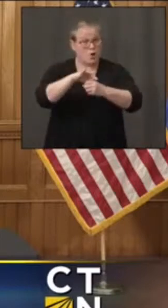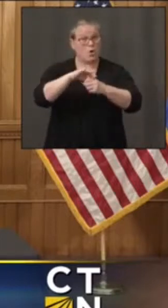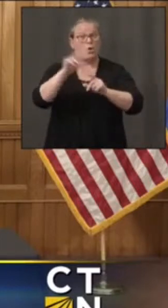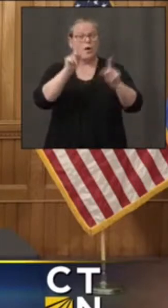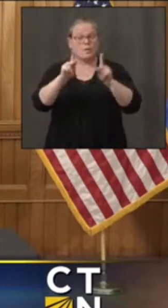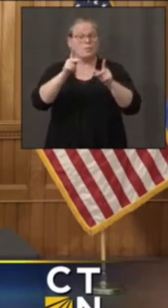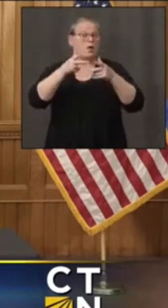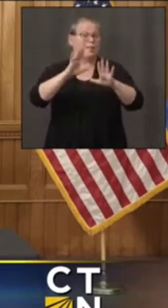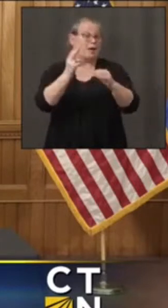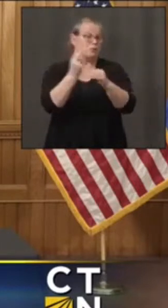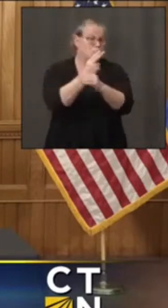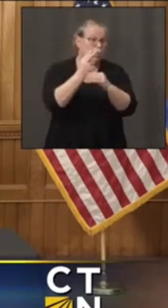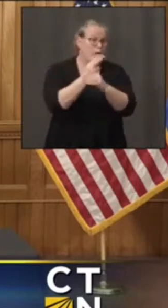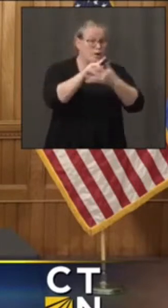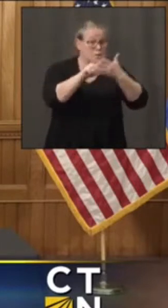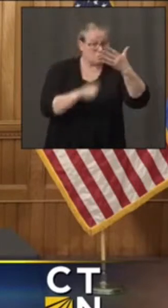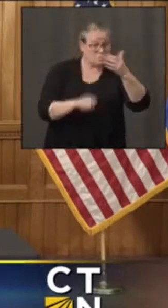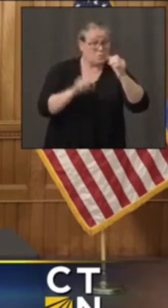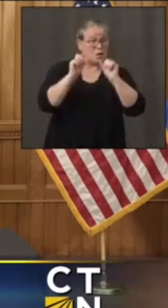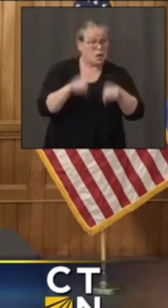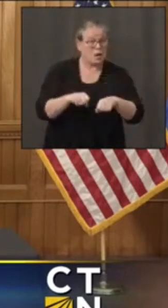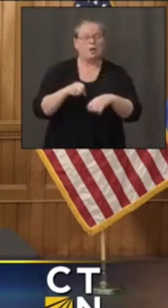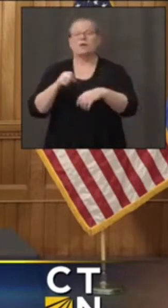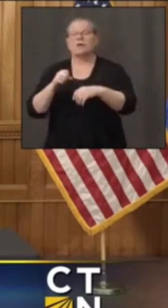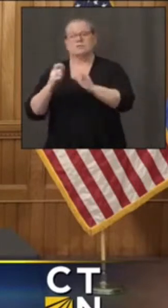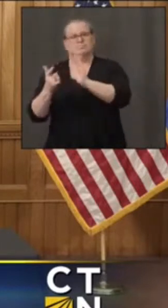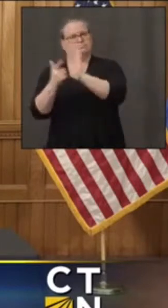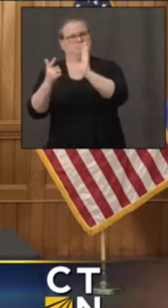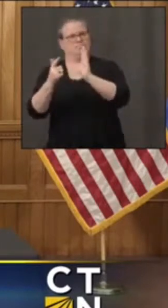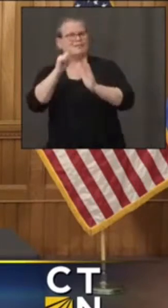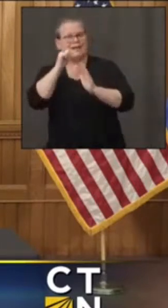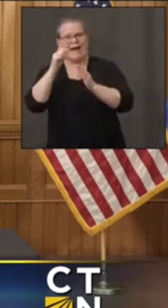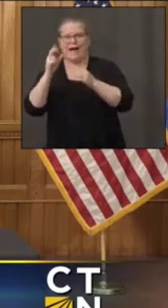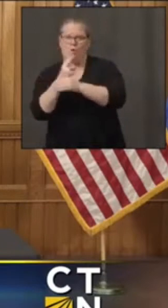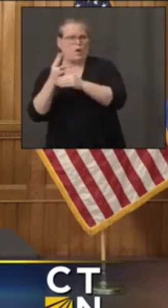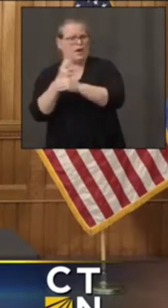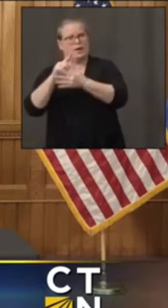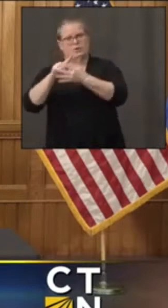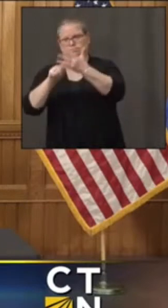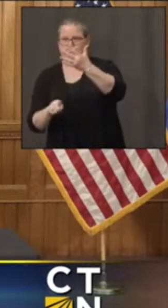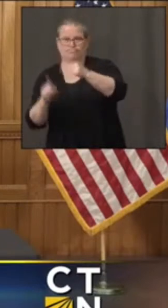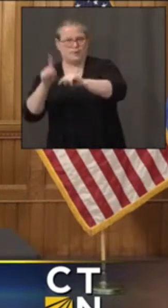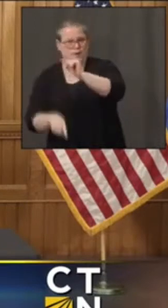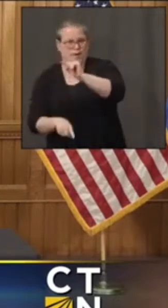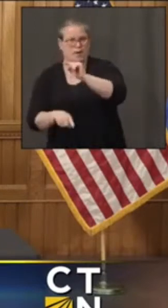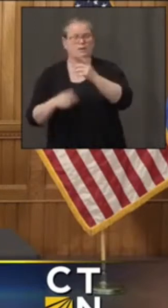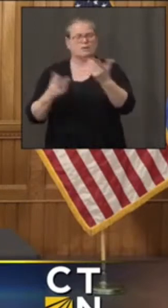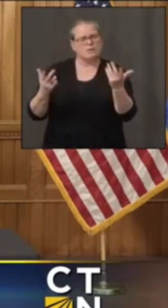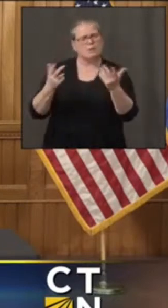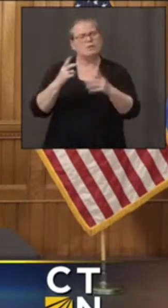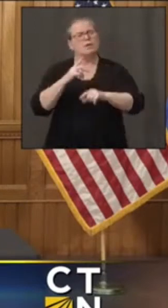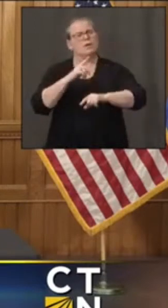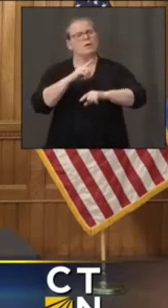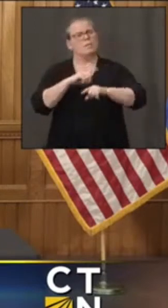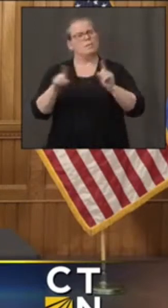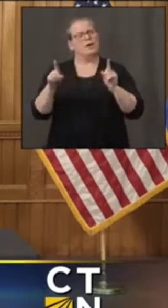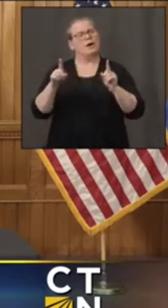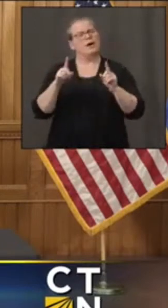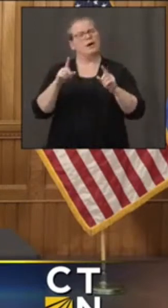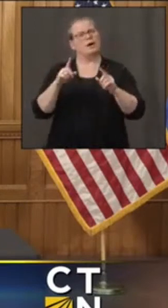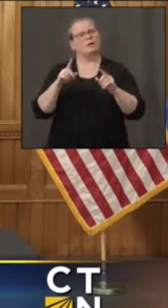wear, but you can't enforce, for the workers you can, but you can't enforce for those to